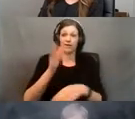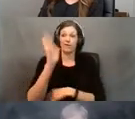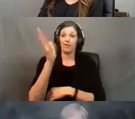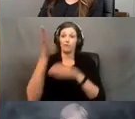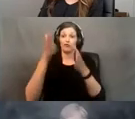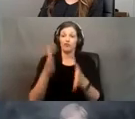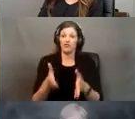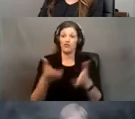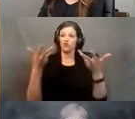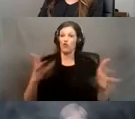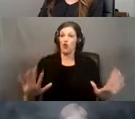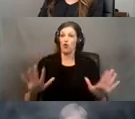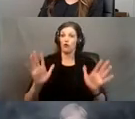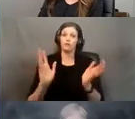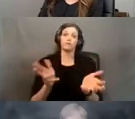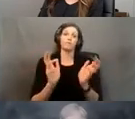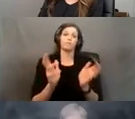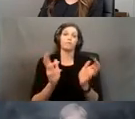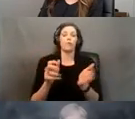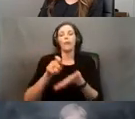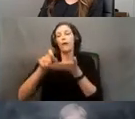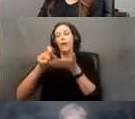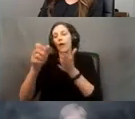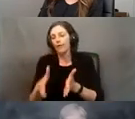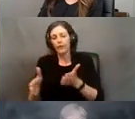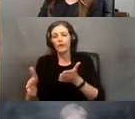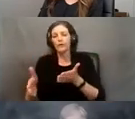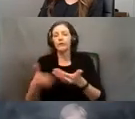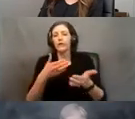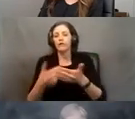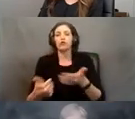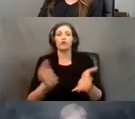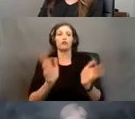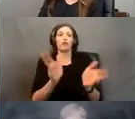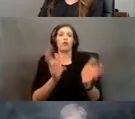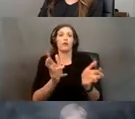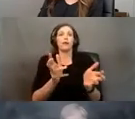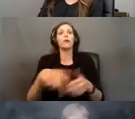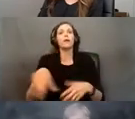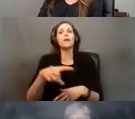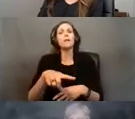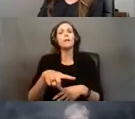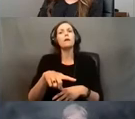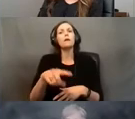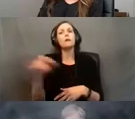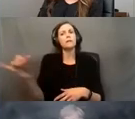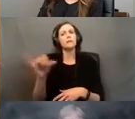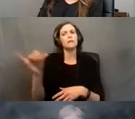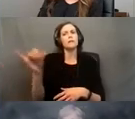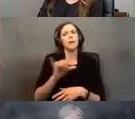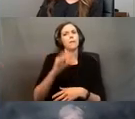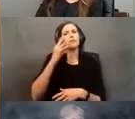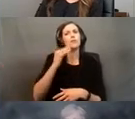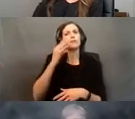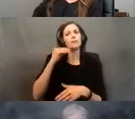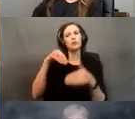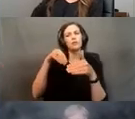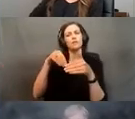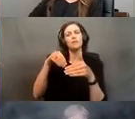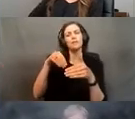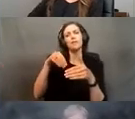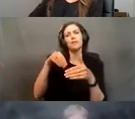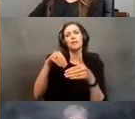happens to be talking or the author or authors happen to be talking, you will be just as you would experience in a